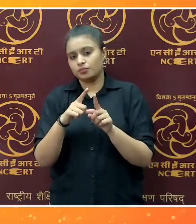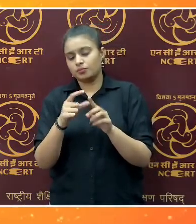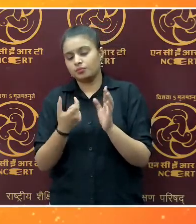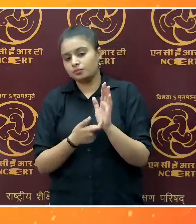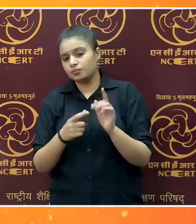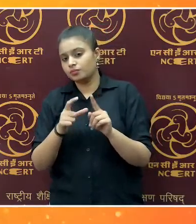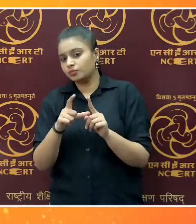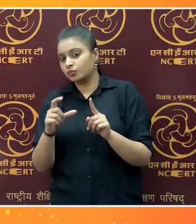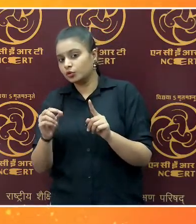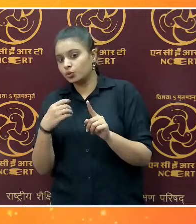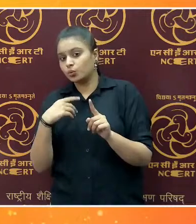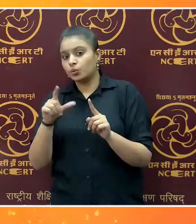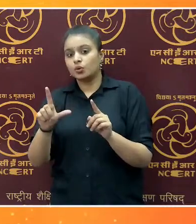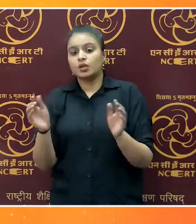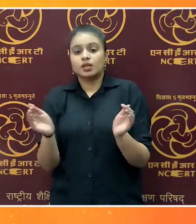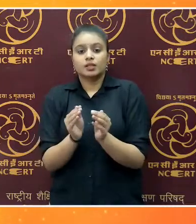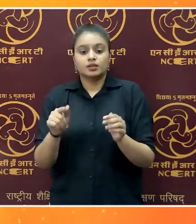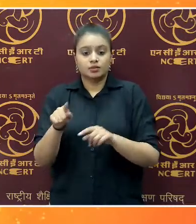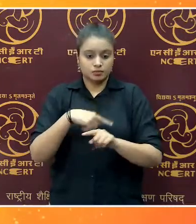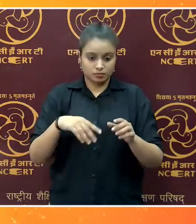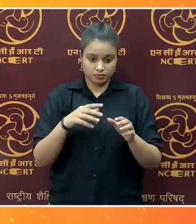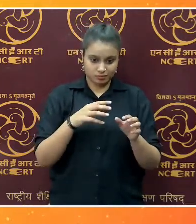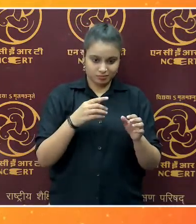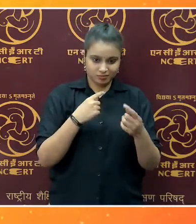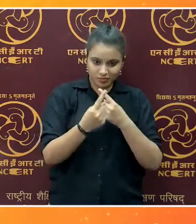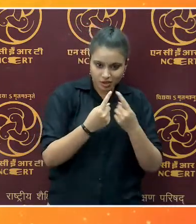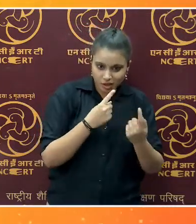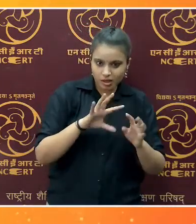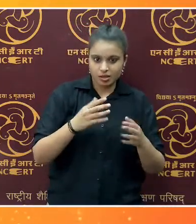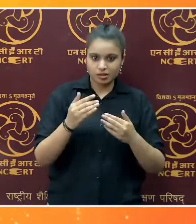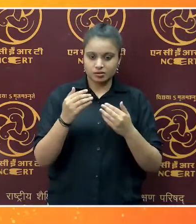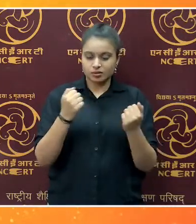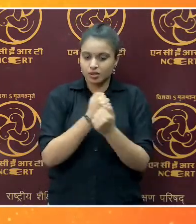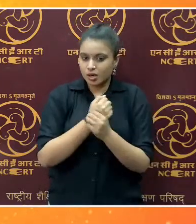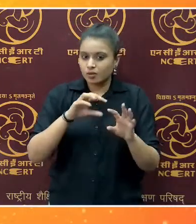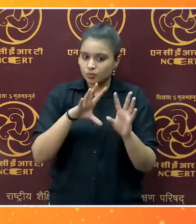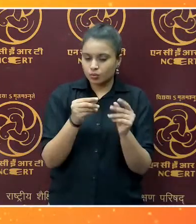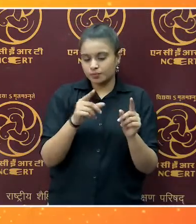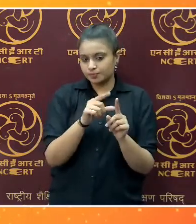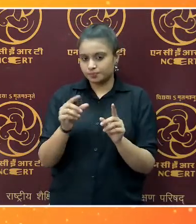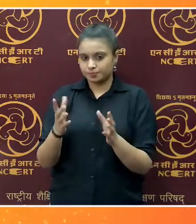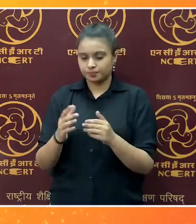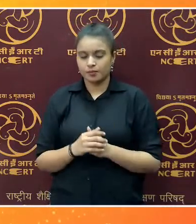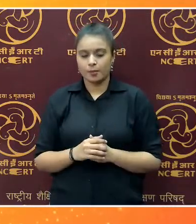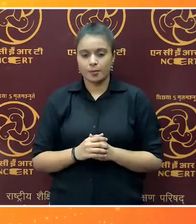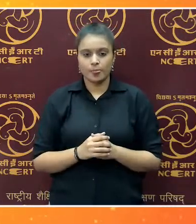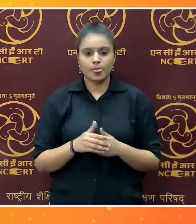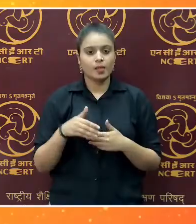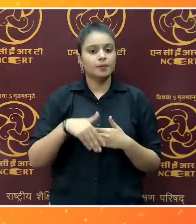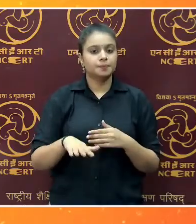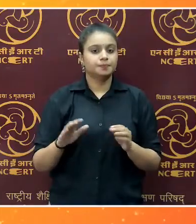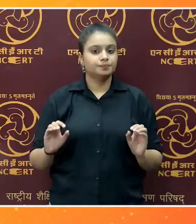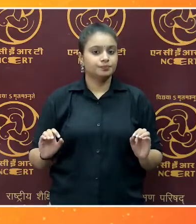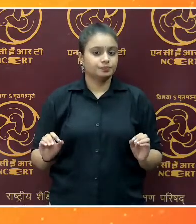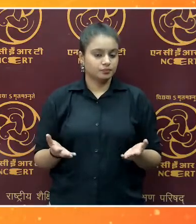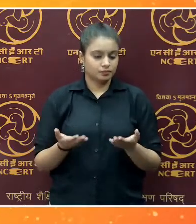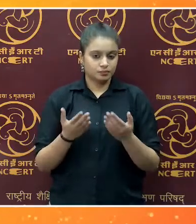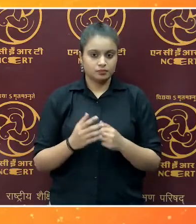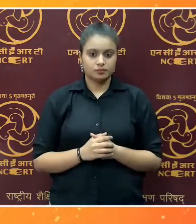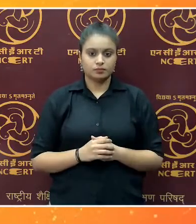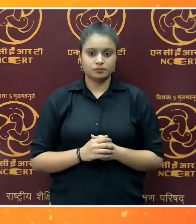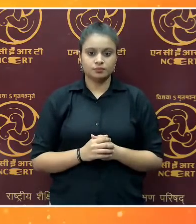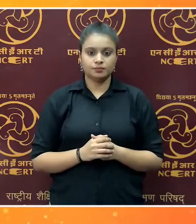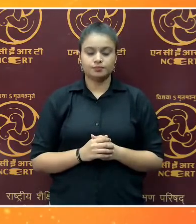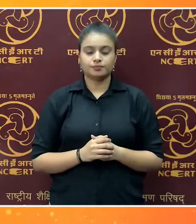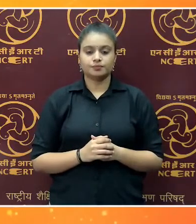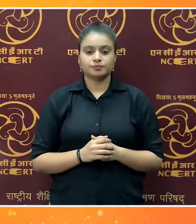us to love animals, to communicate with them, to have empathy with them. Okay, so let's look at Hugh Lofting first of all,